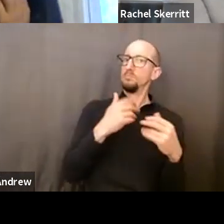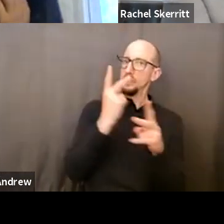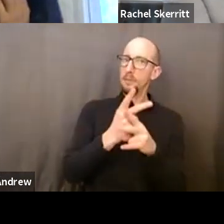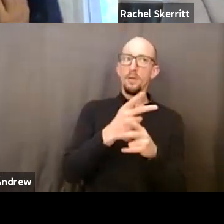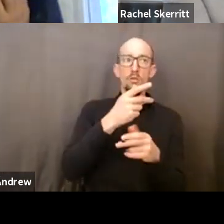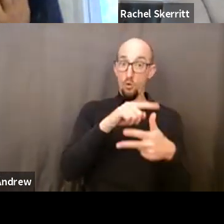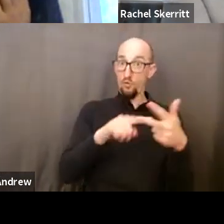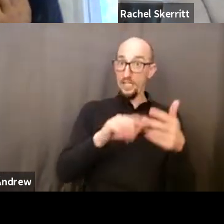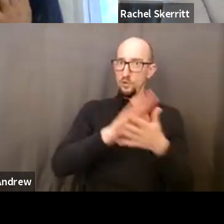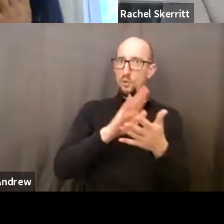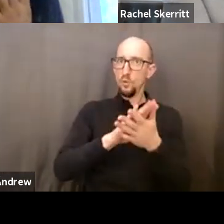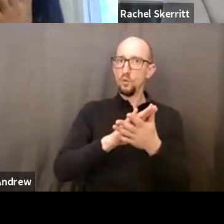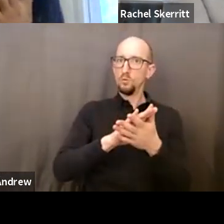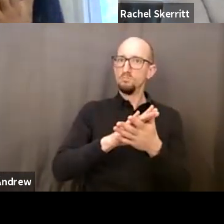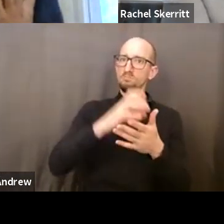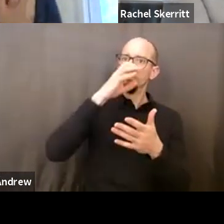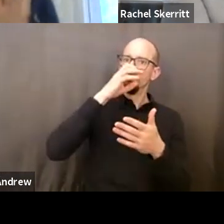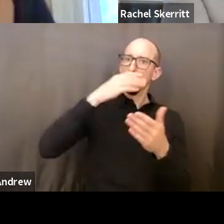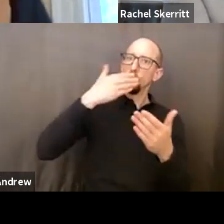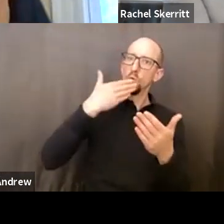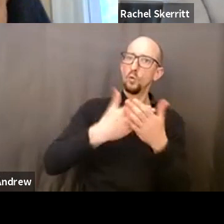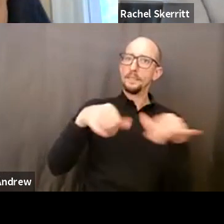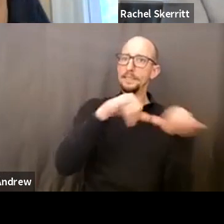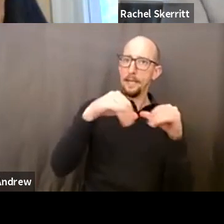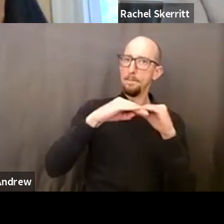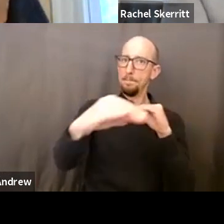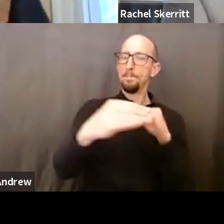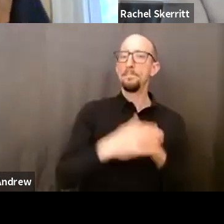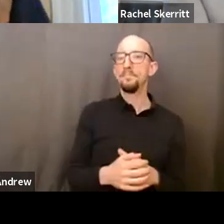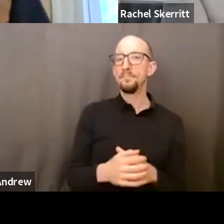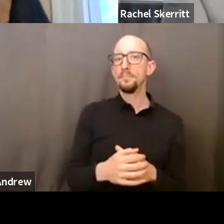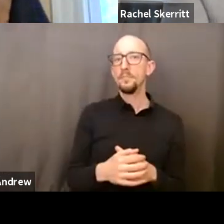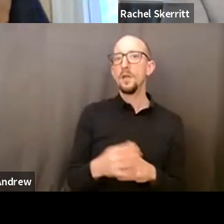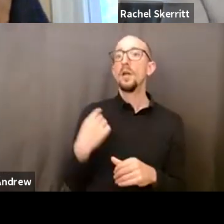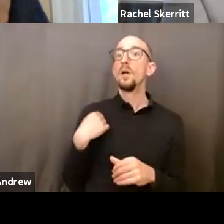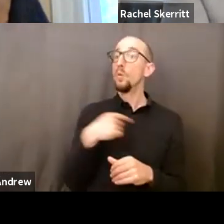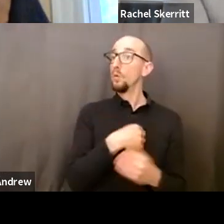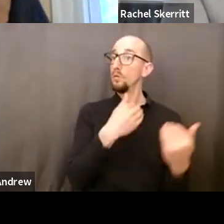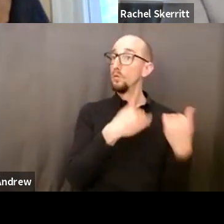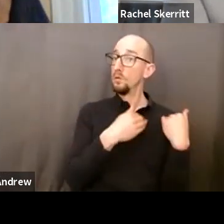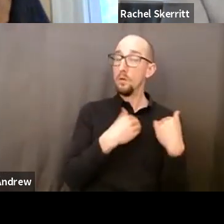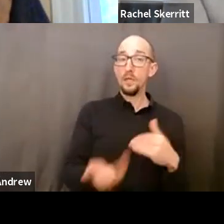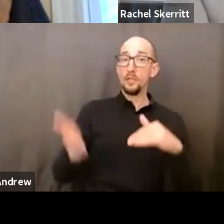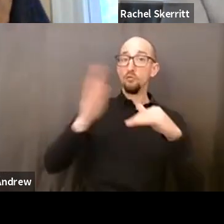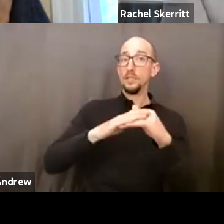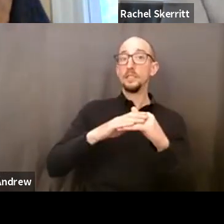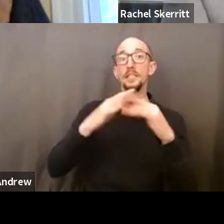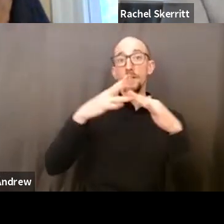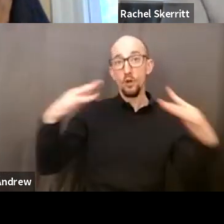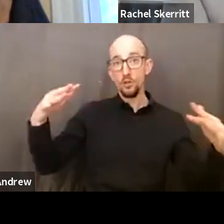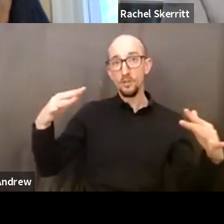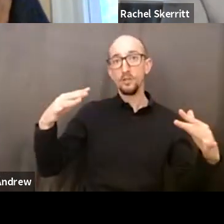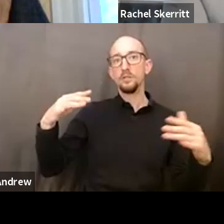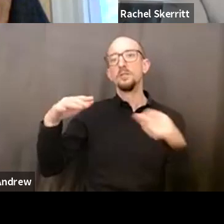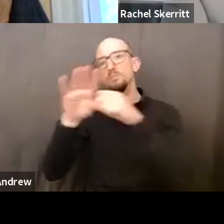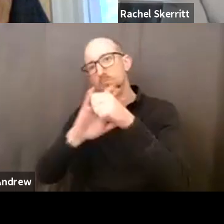We were charged with improving the racial, socioeconomic, and geographic diversity of all